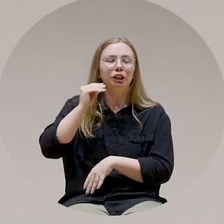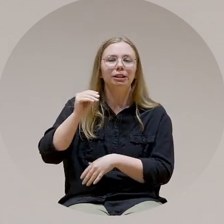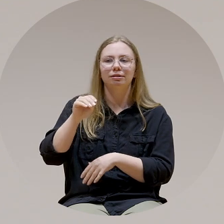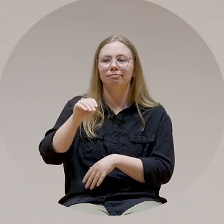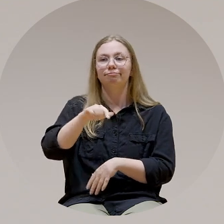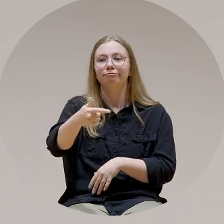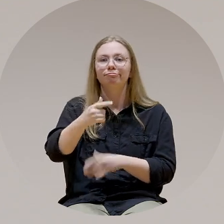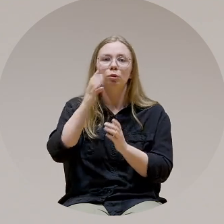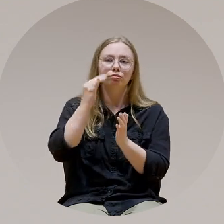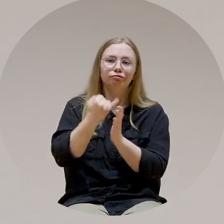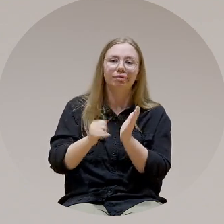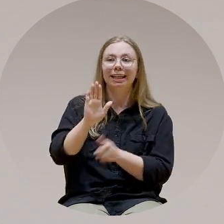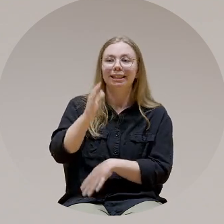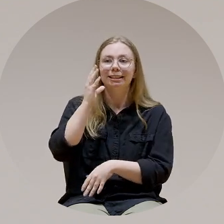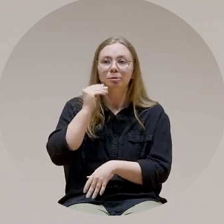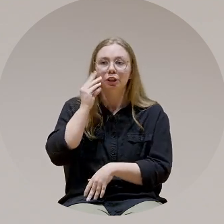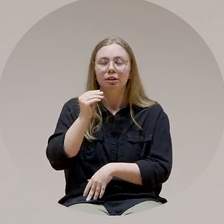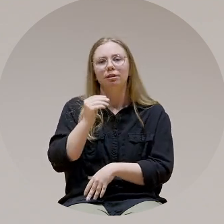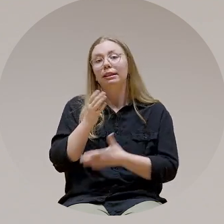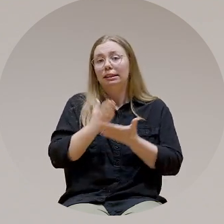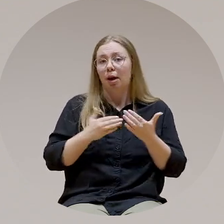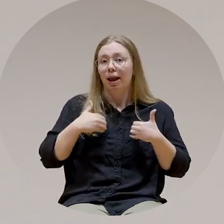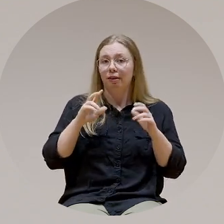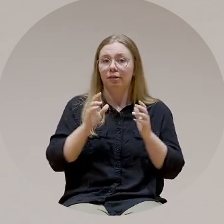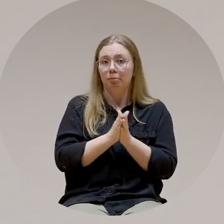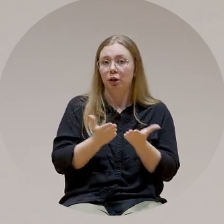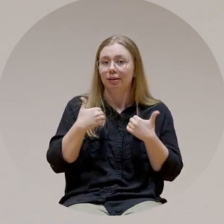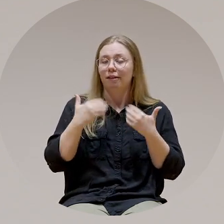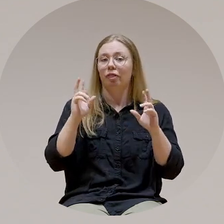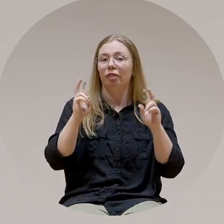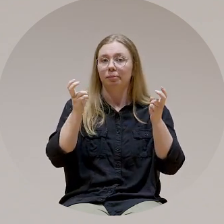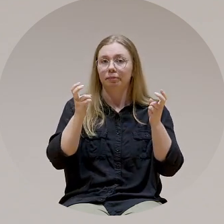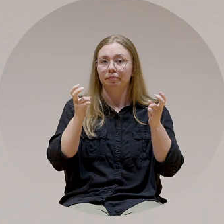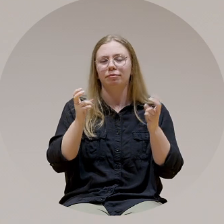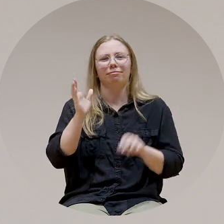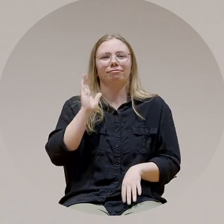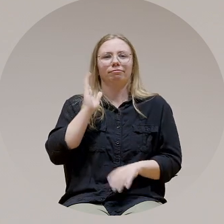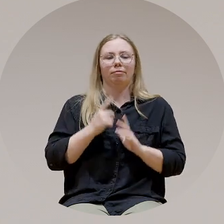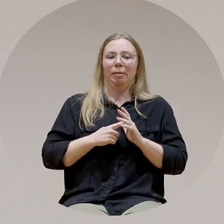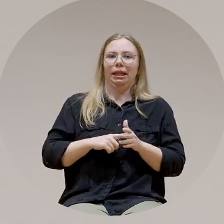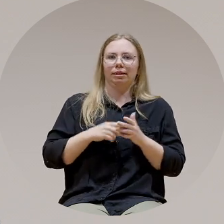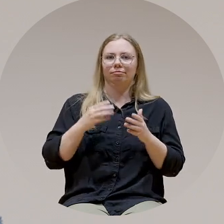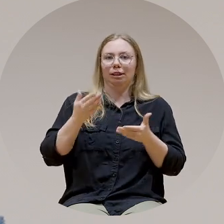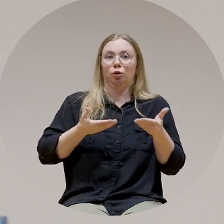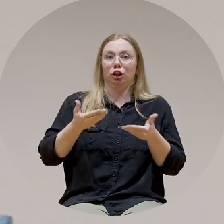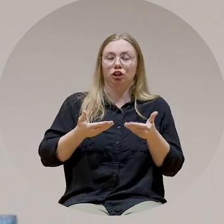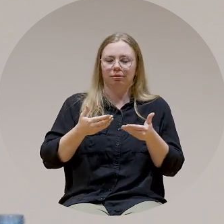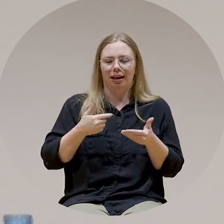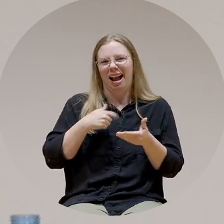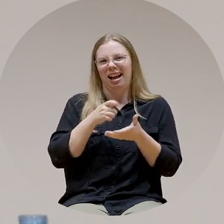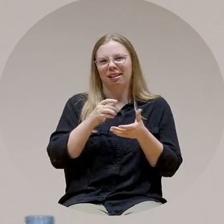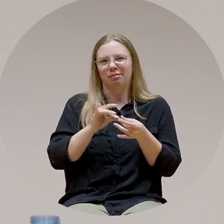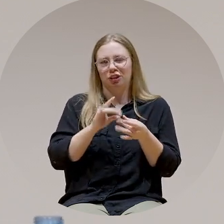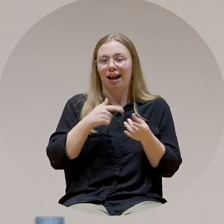have a theme. In the introduction, it was mentioned that I wrote a book called